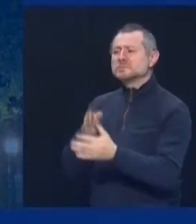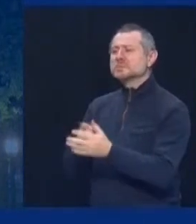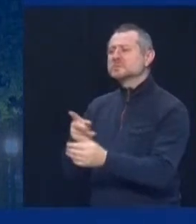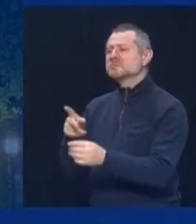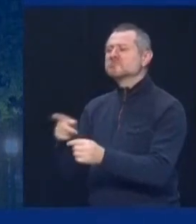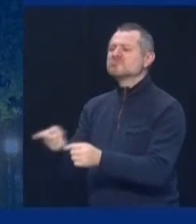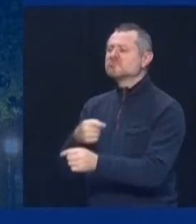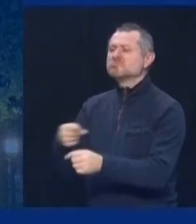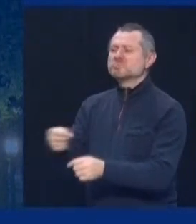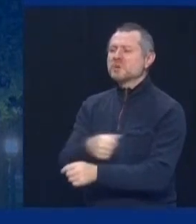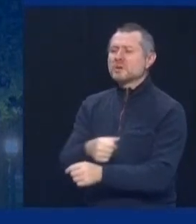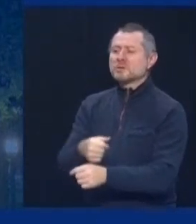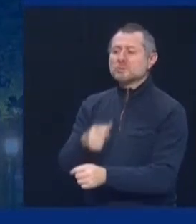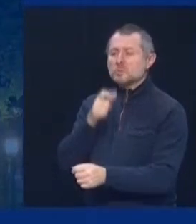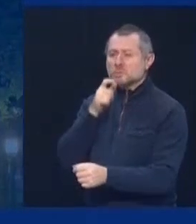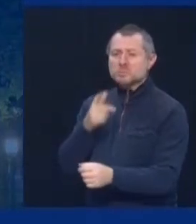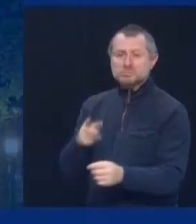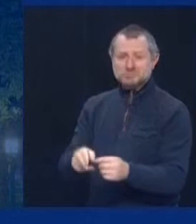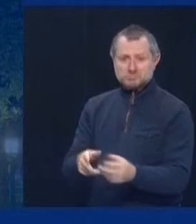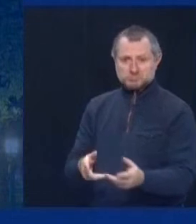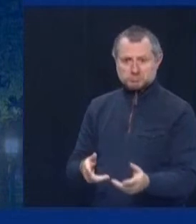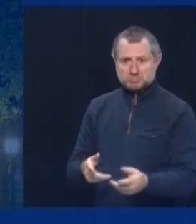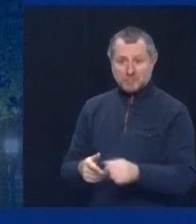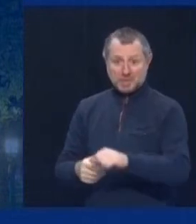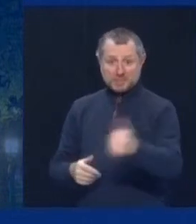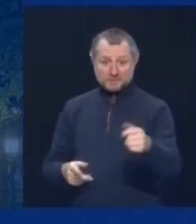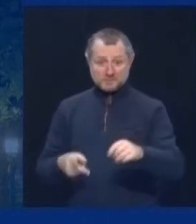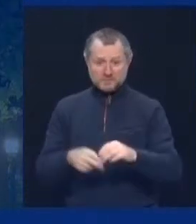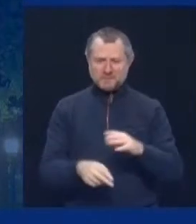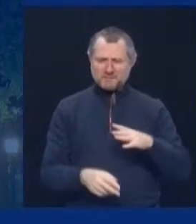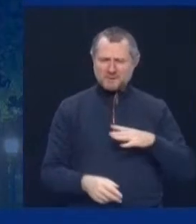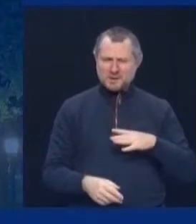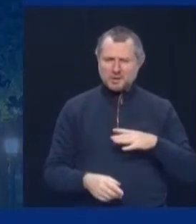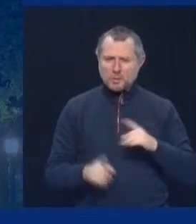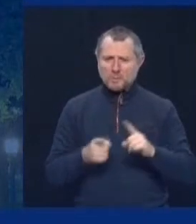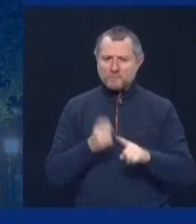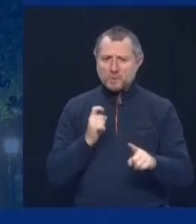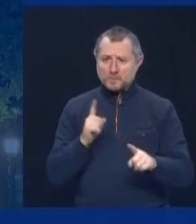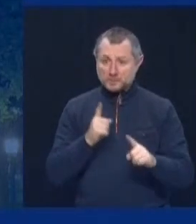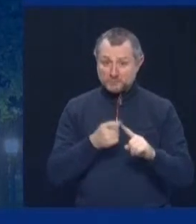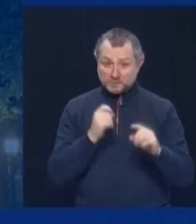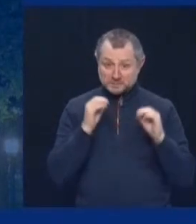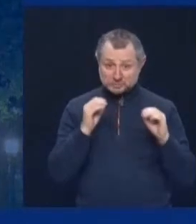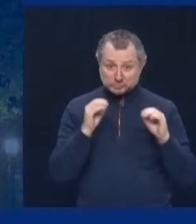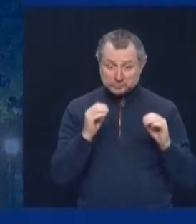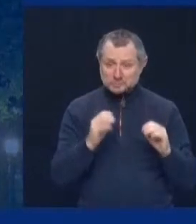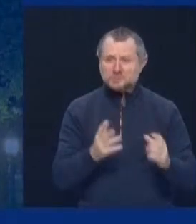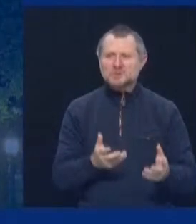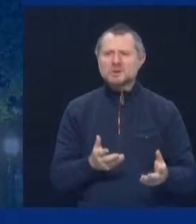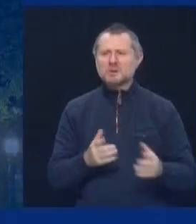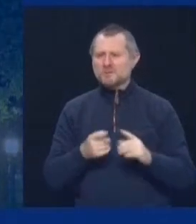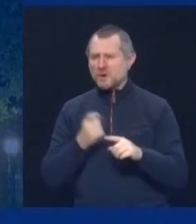rest? Fine. From where? Education? Housing? Health care?